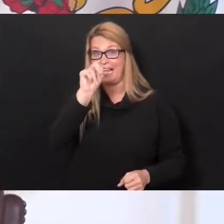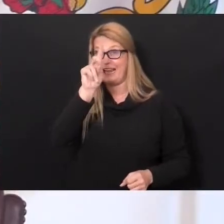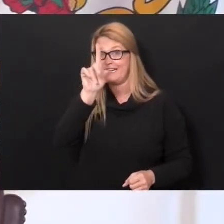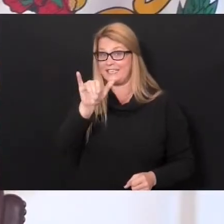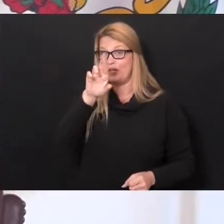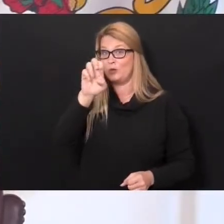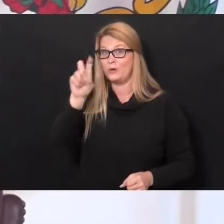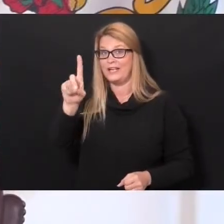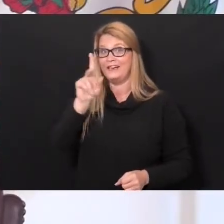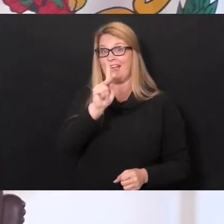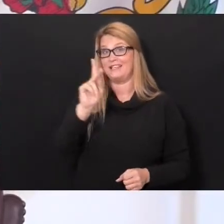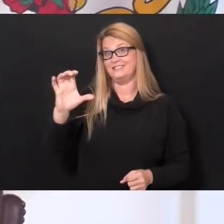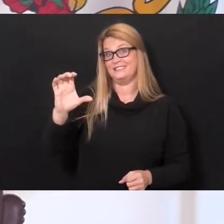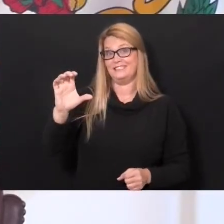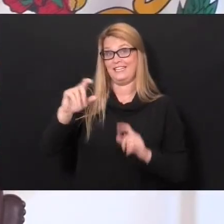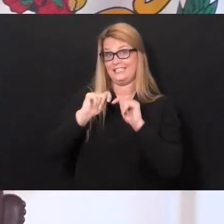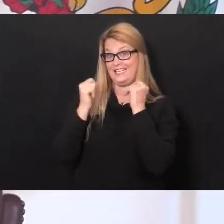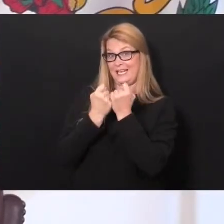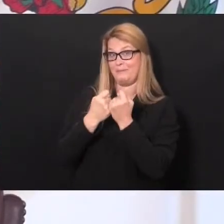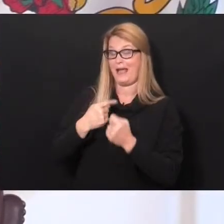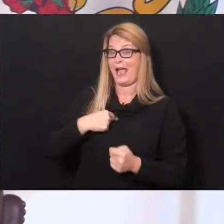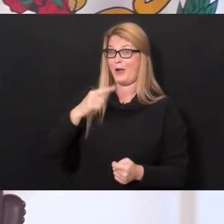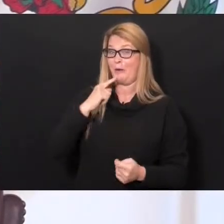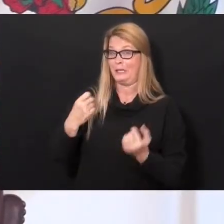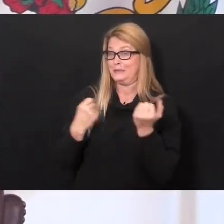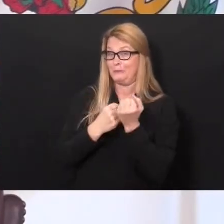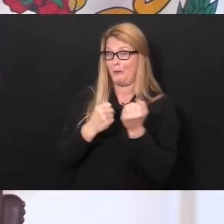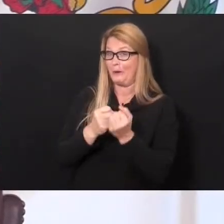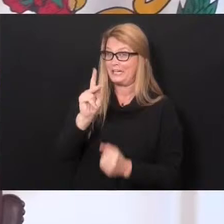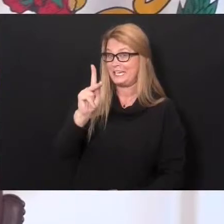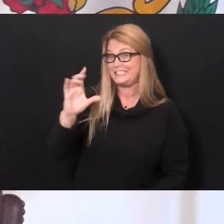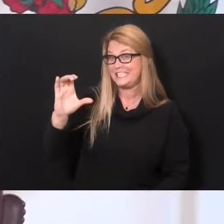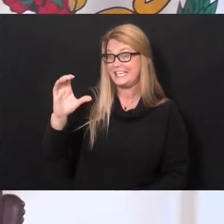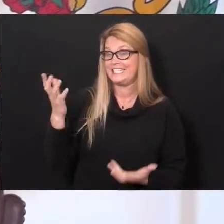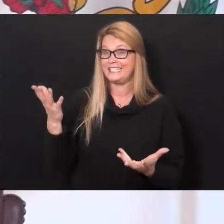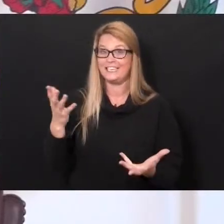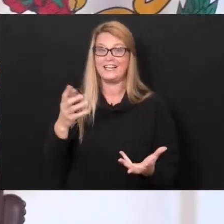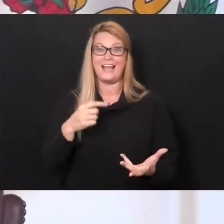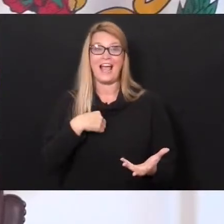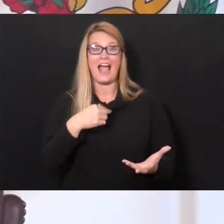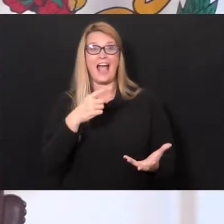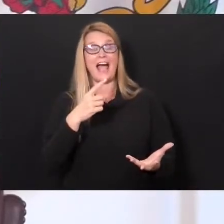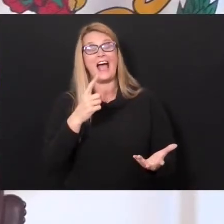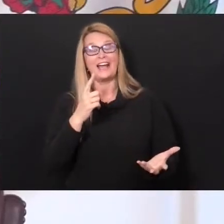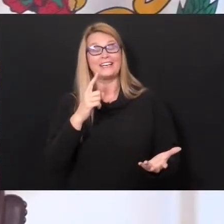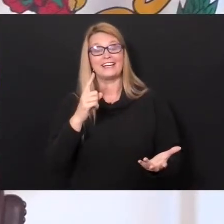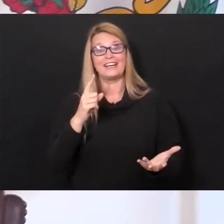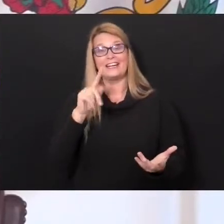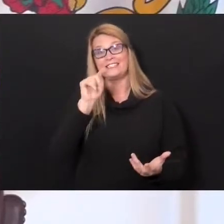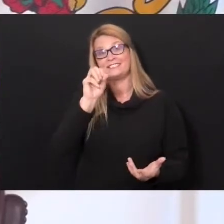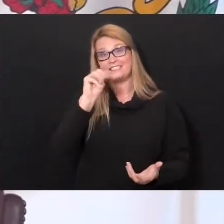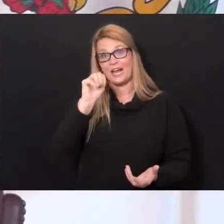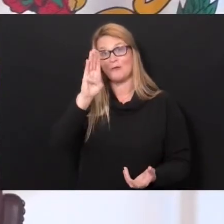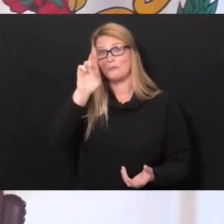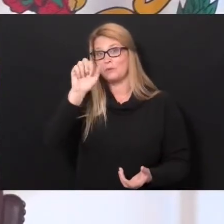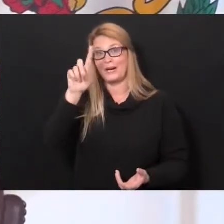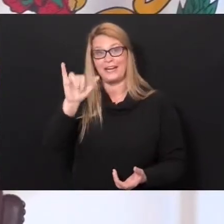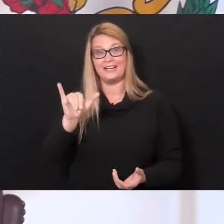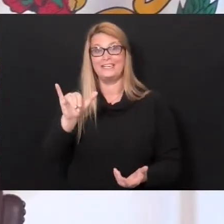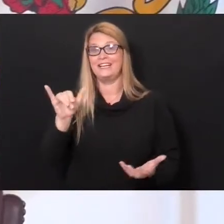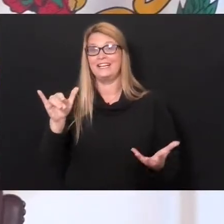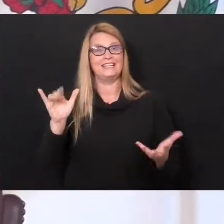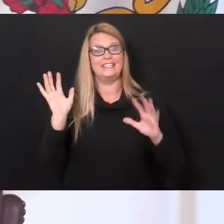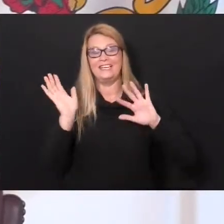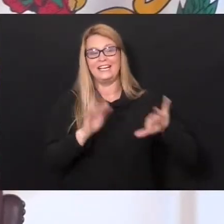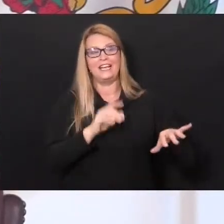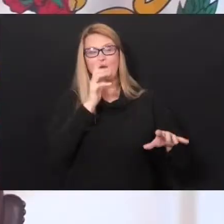more than I. I rooted for them like crazy last year, but I hate it, Brother Andy, but Tom Brady and them are just going to be too much.